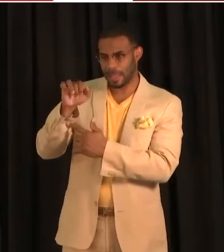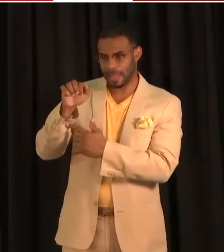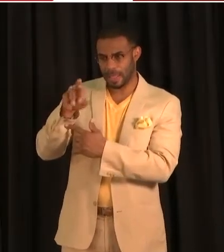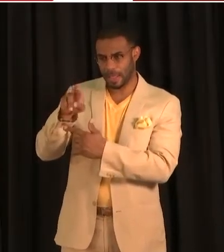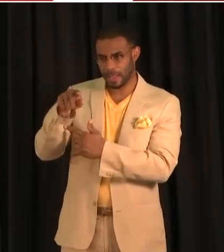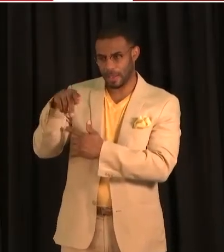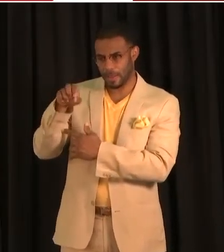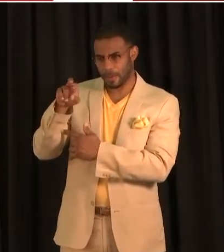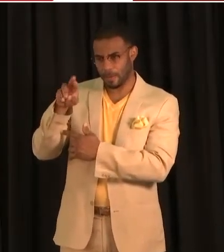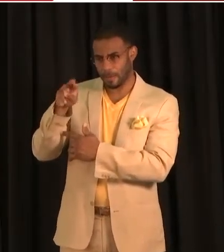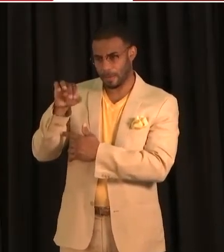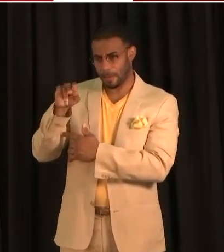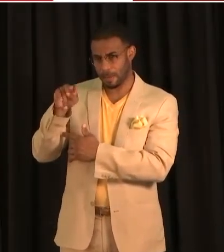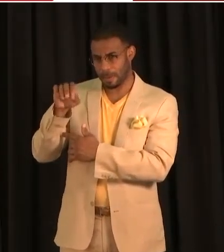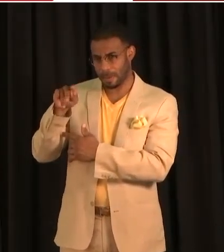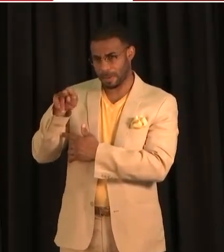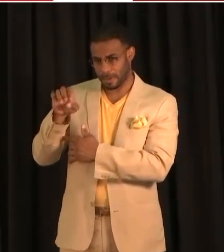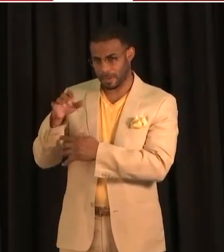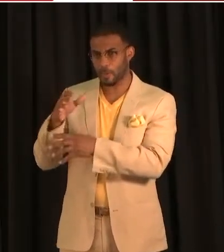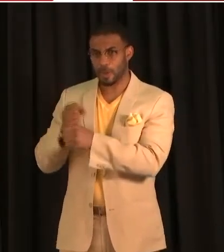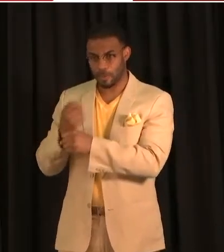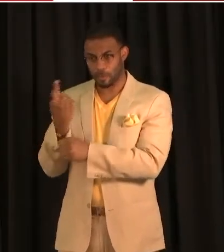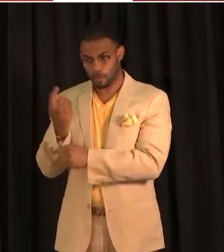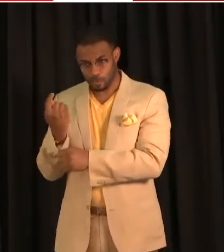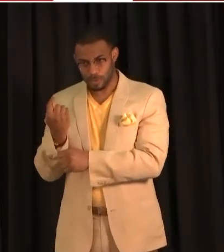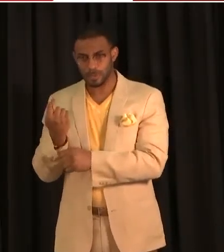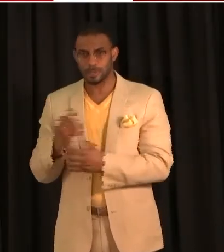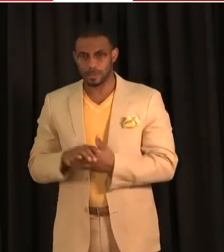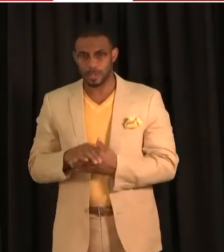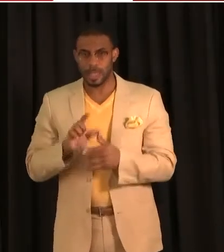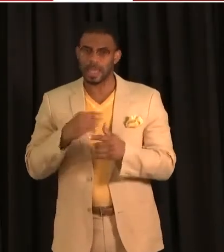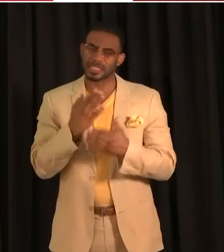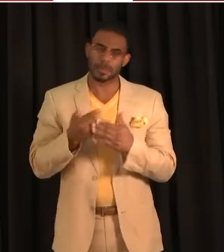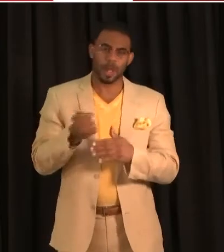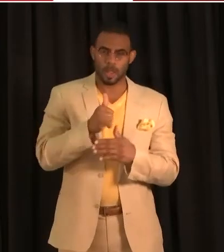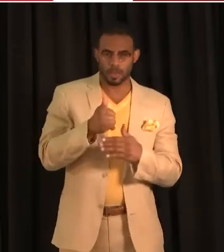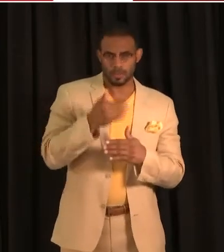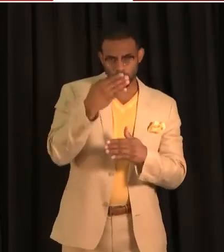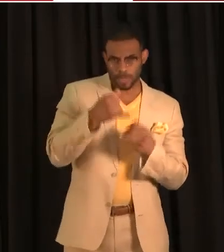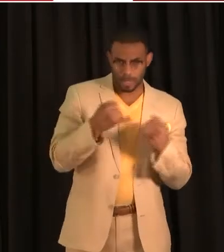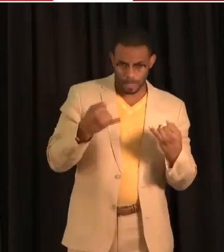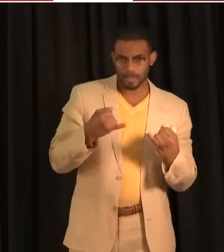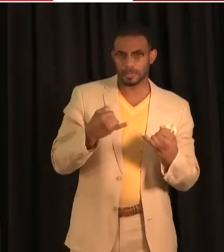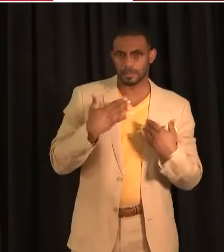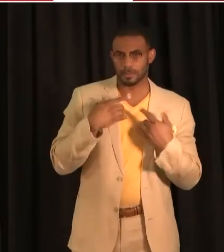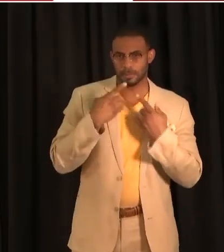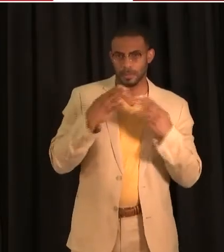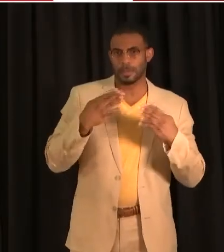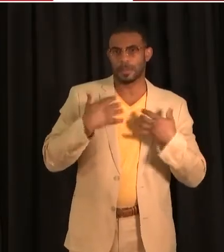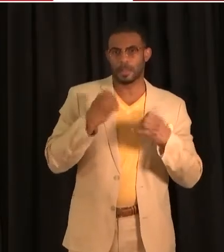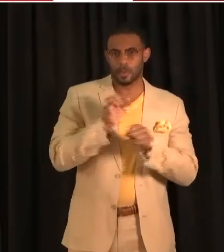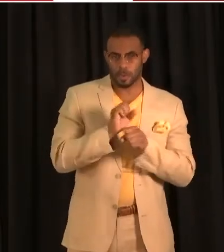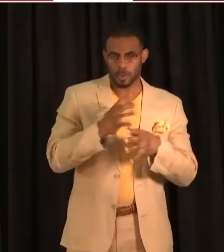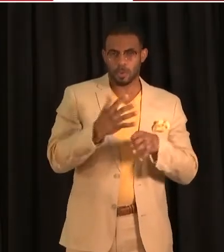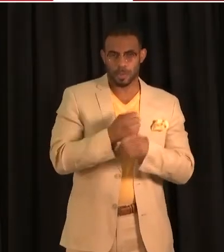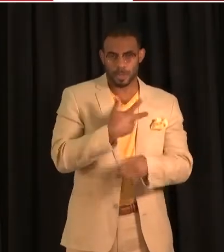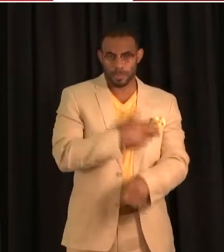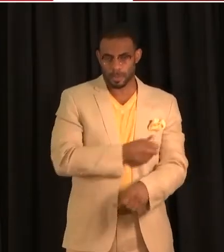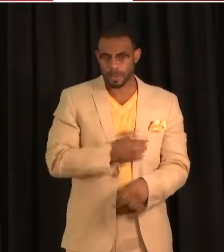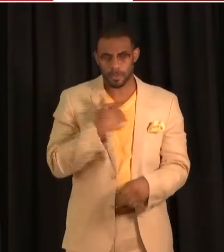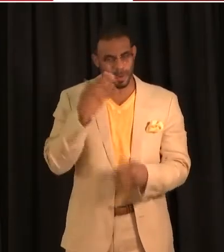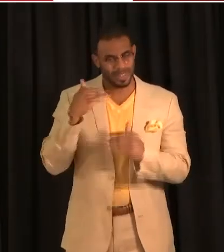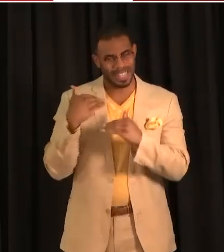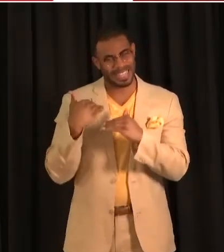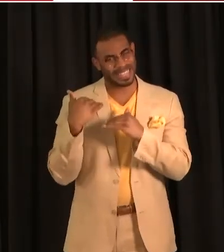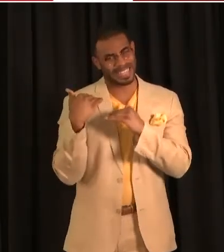Kaiser's partnering with our fire EMS providers, as well as some of our frontline public health workers, to vaccinate them. We